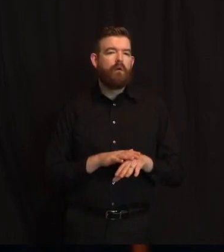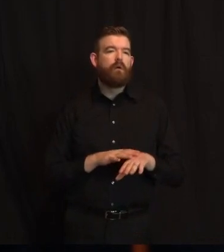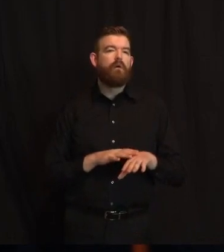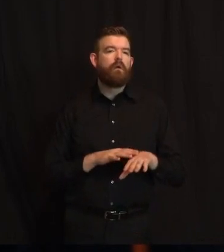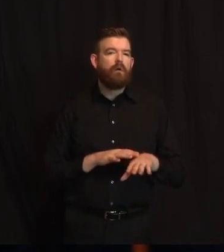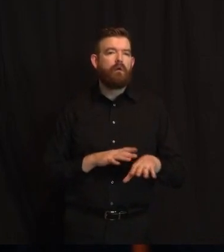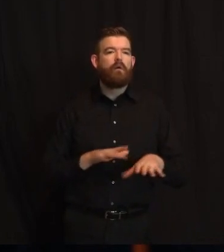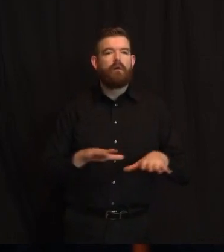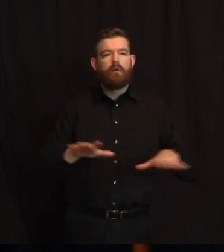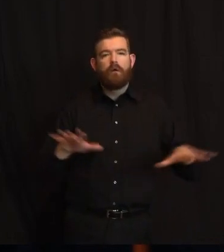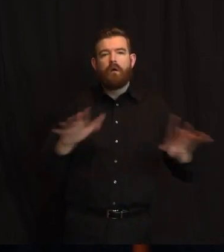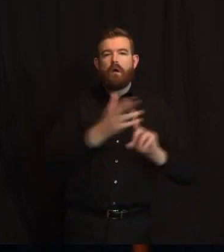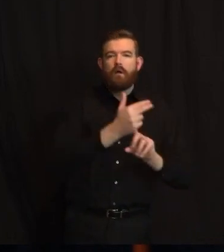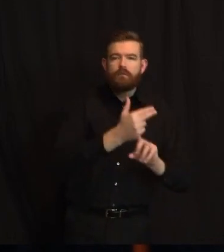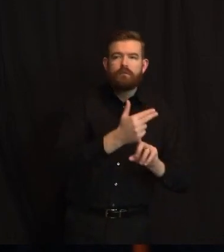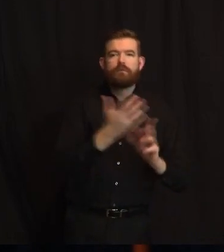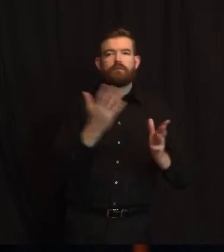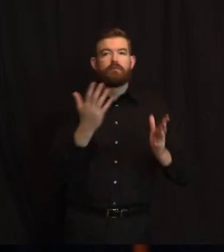At this point, with the